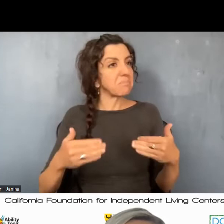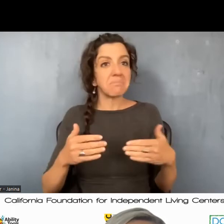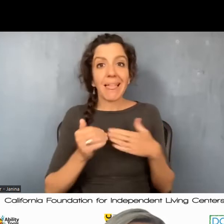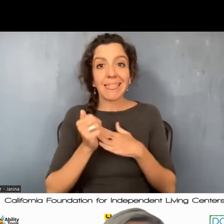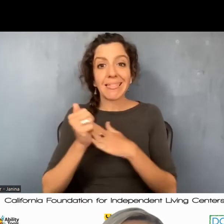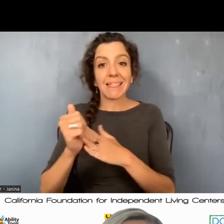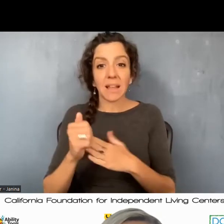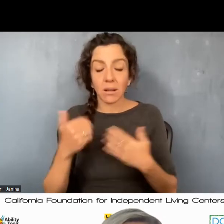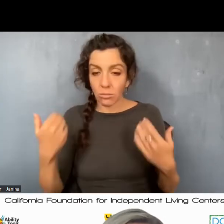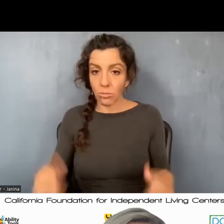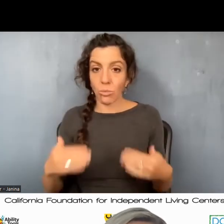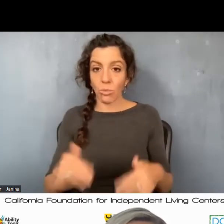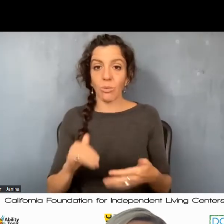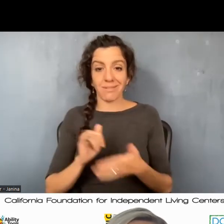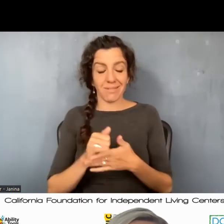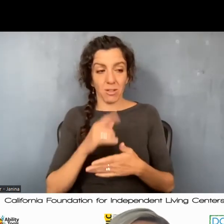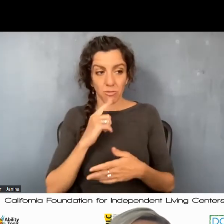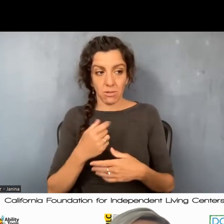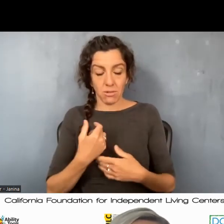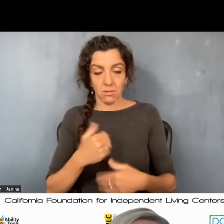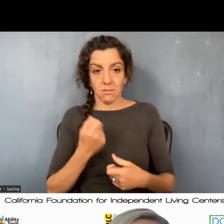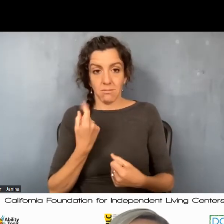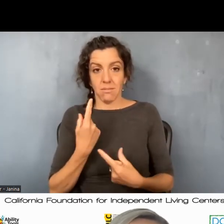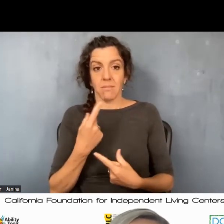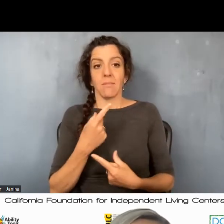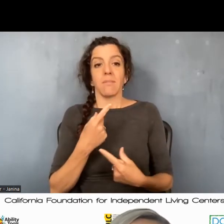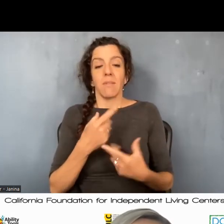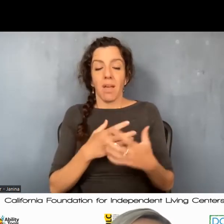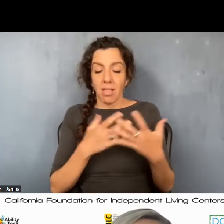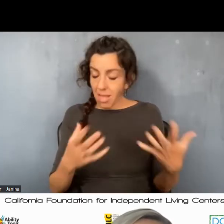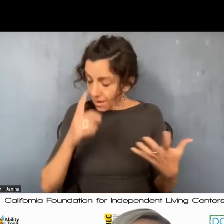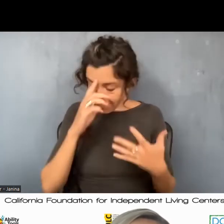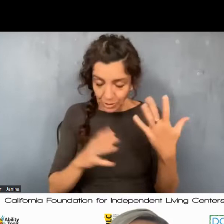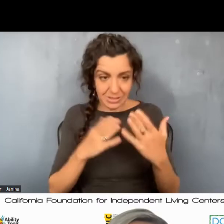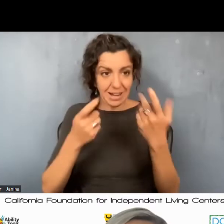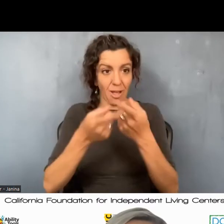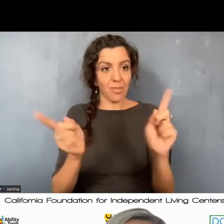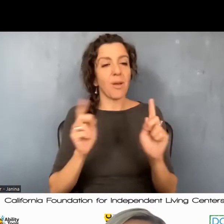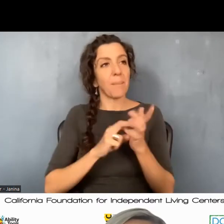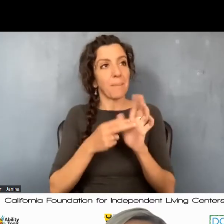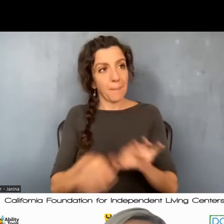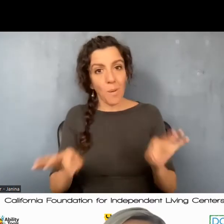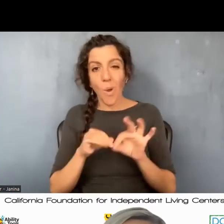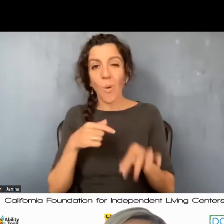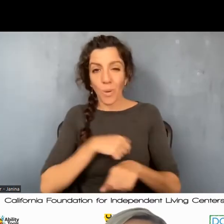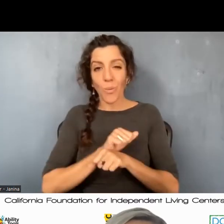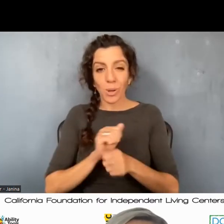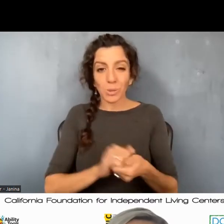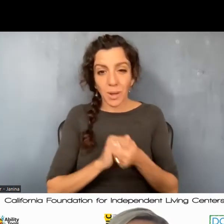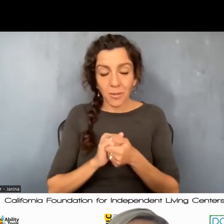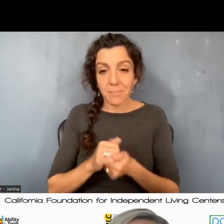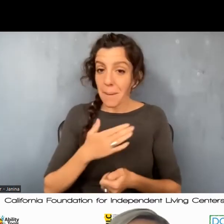that there's a lot of confusion and there's a lot of need for us to continue to work together. And my organization, which is the